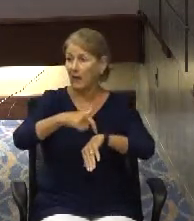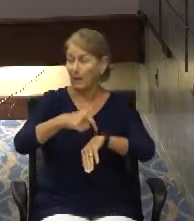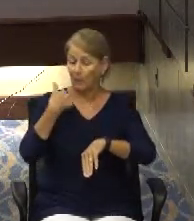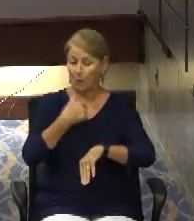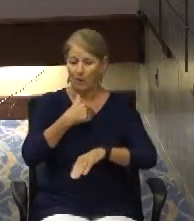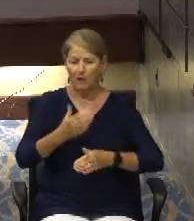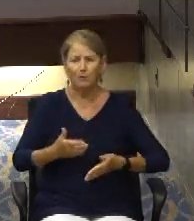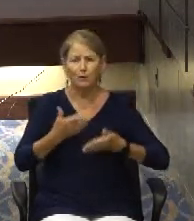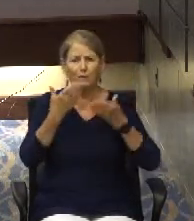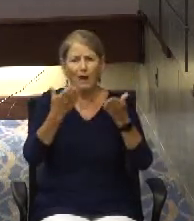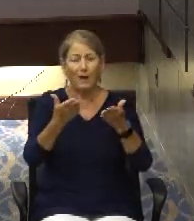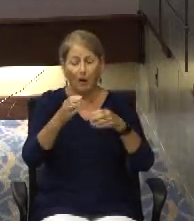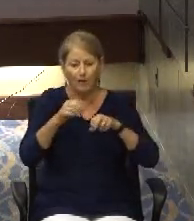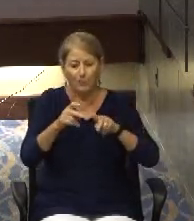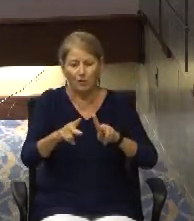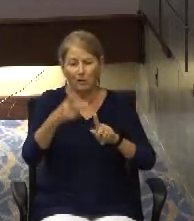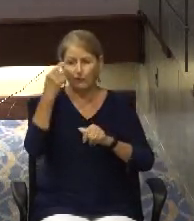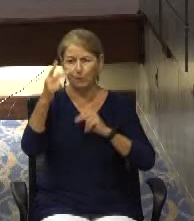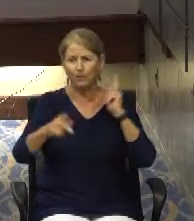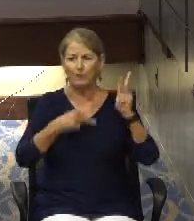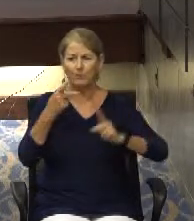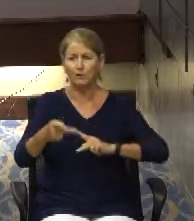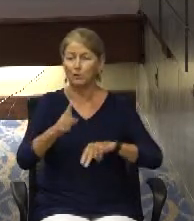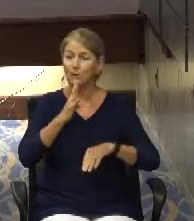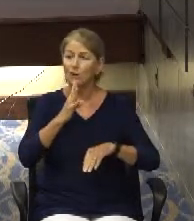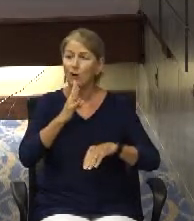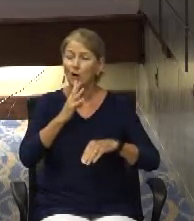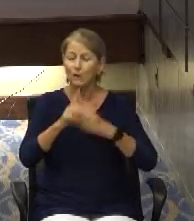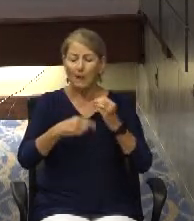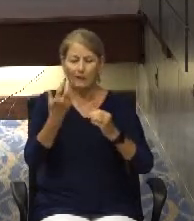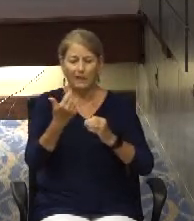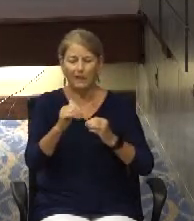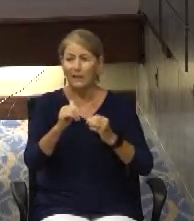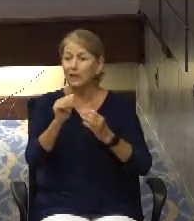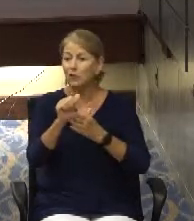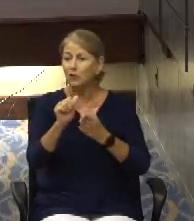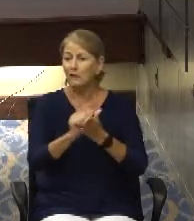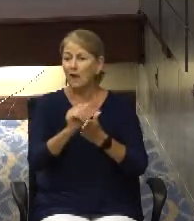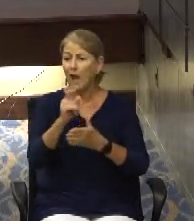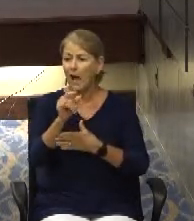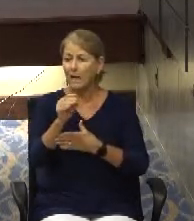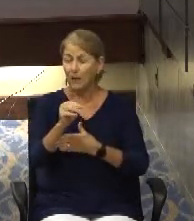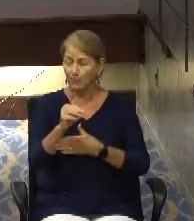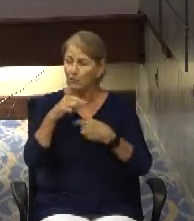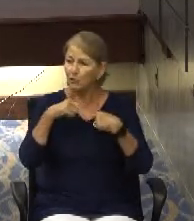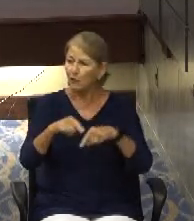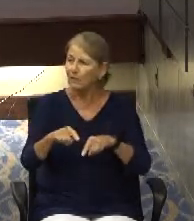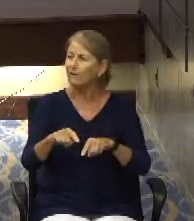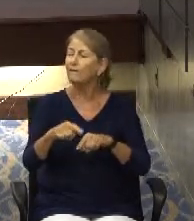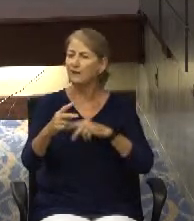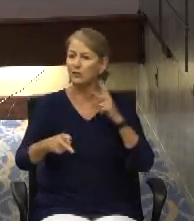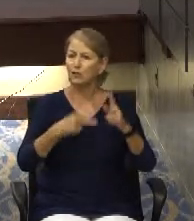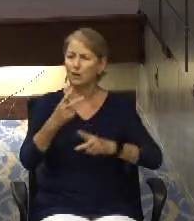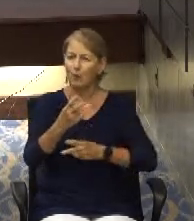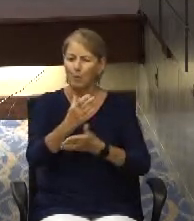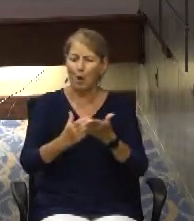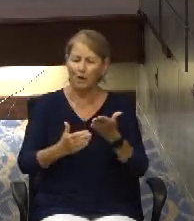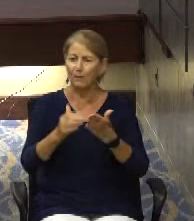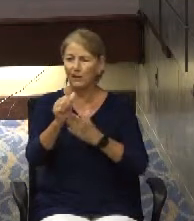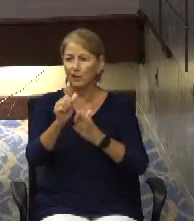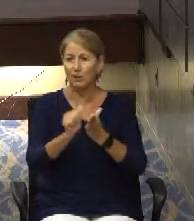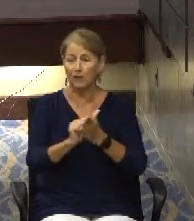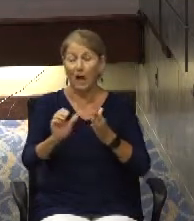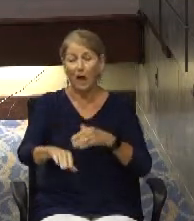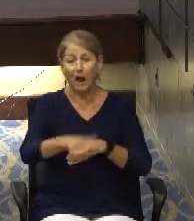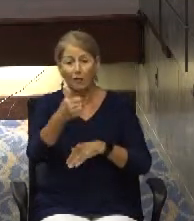provide an opportunity for the public to address the City Council on any agenda item or during the hearing of visitors portion of the agenda. On items other than public